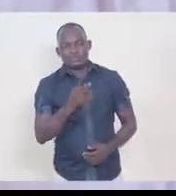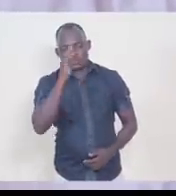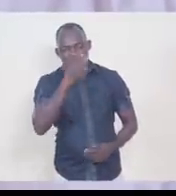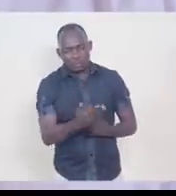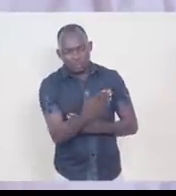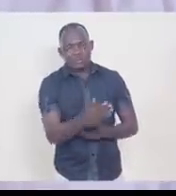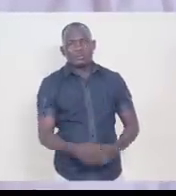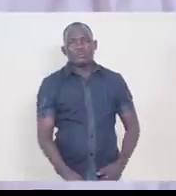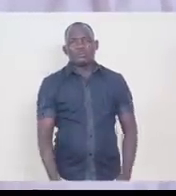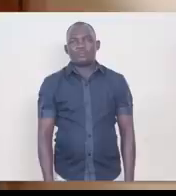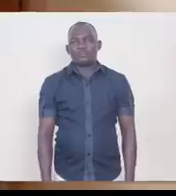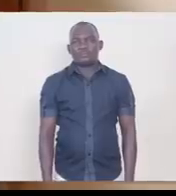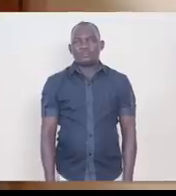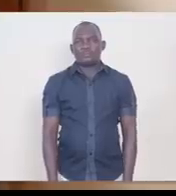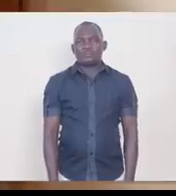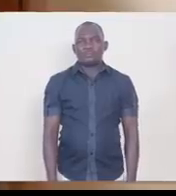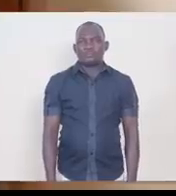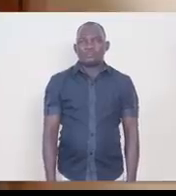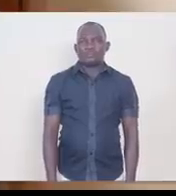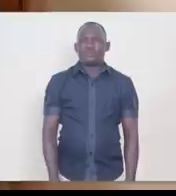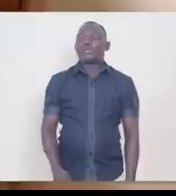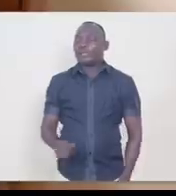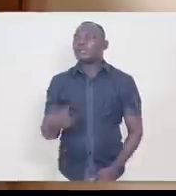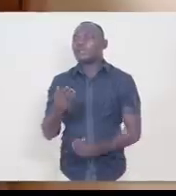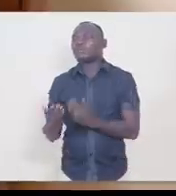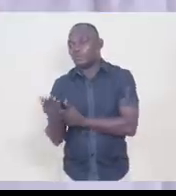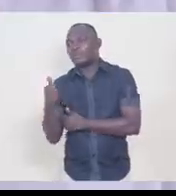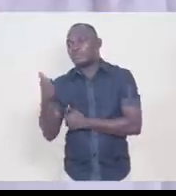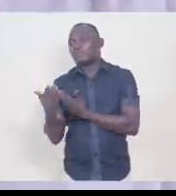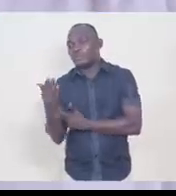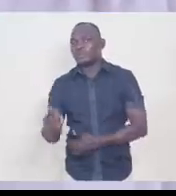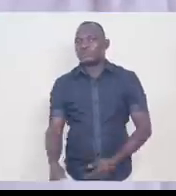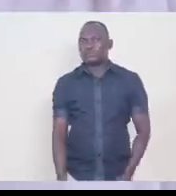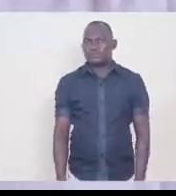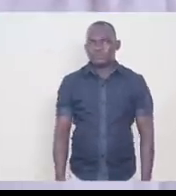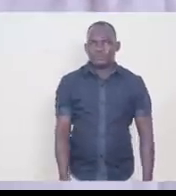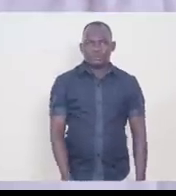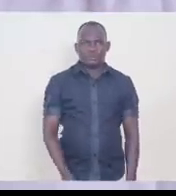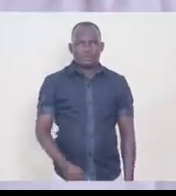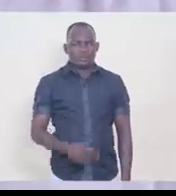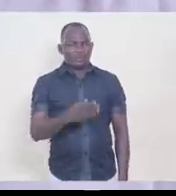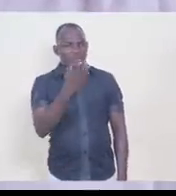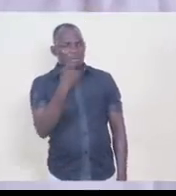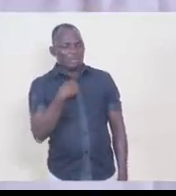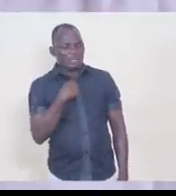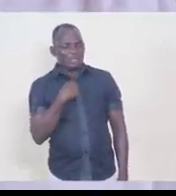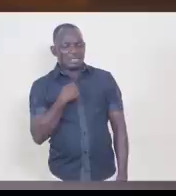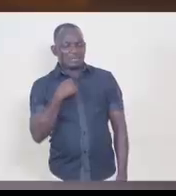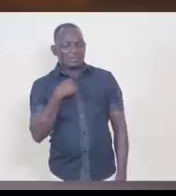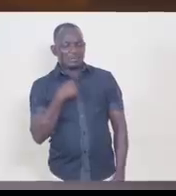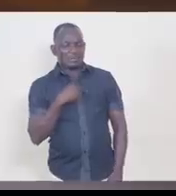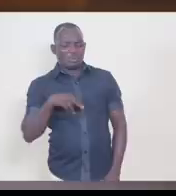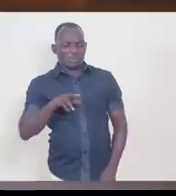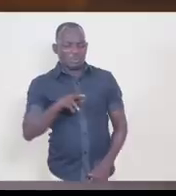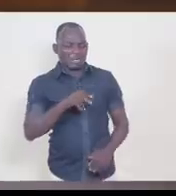I said good morning. Good morning. What if I woke up and injured myself because of this